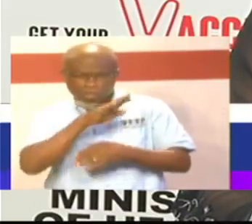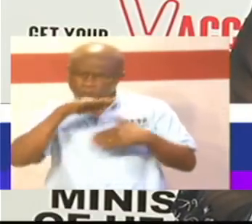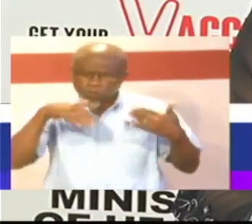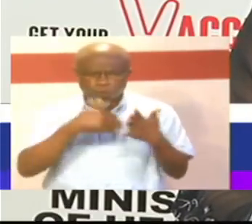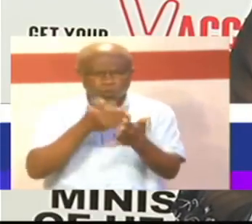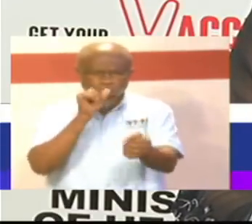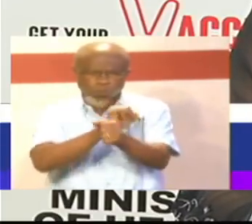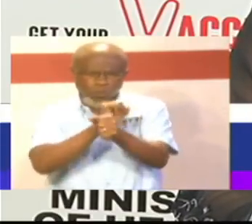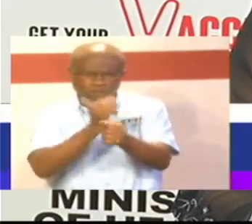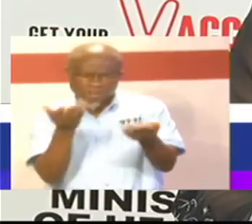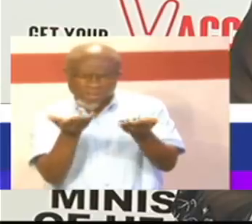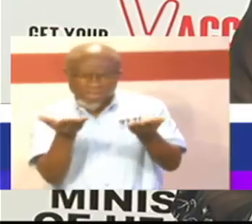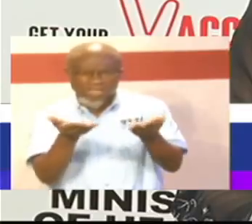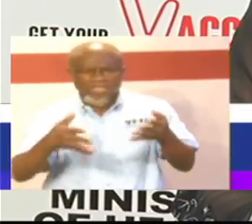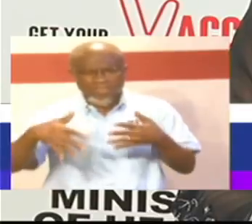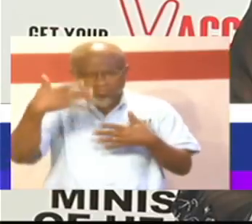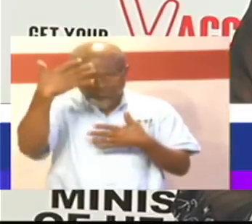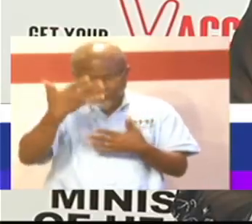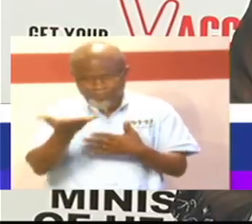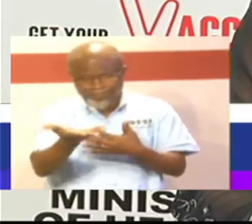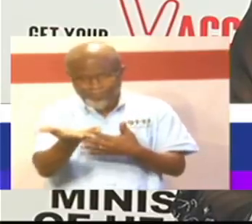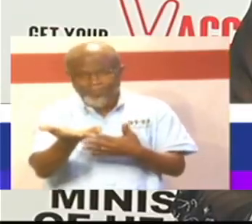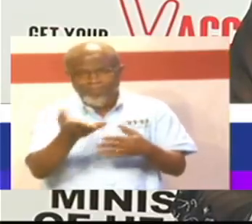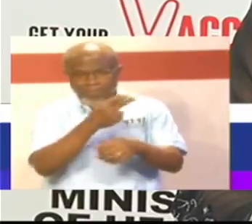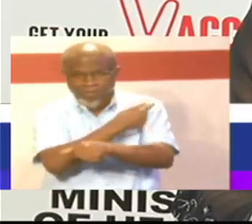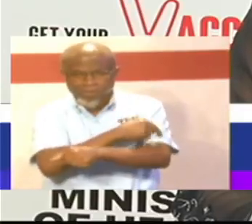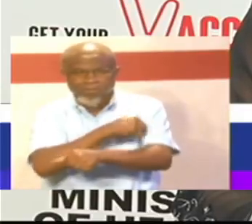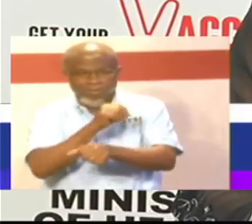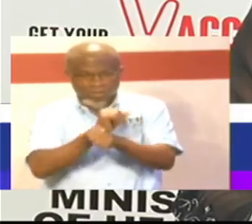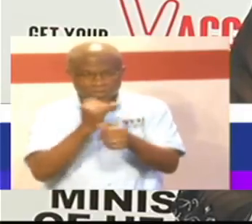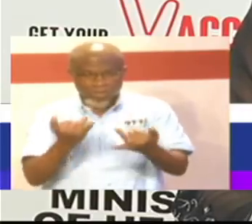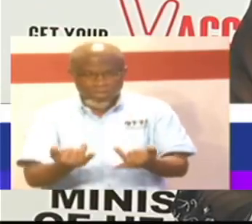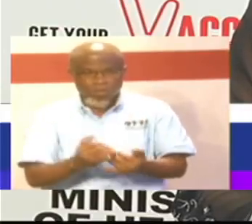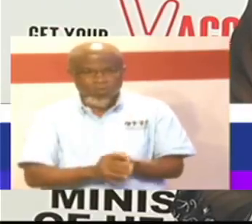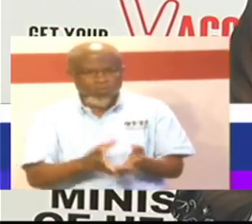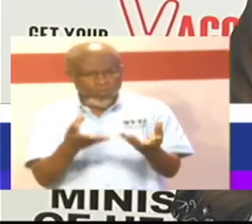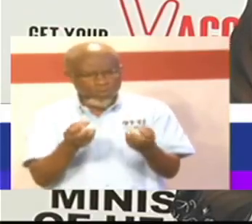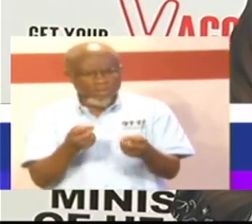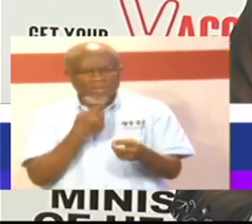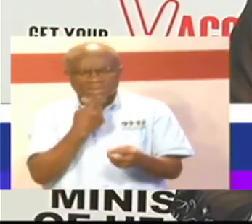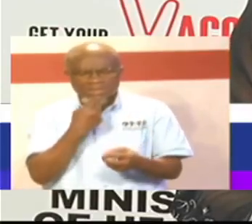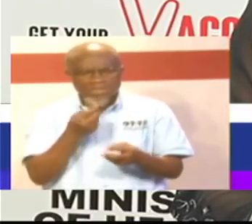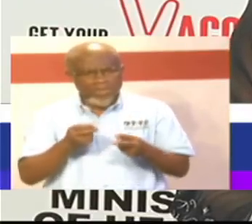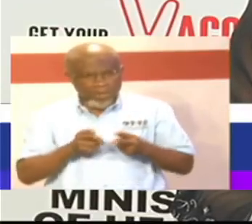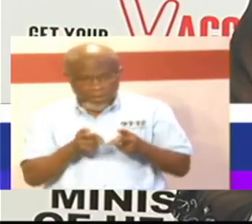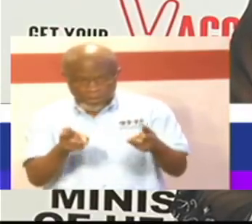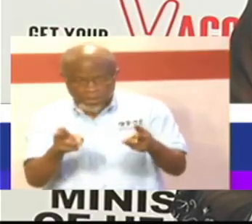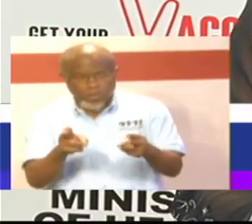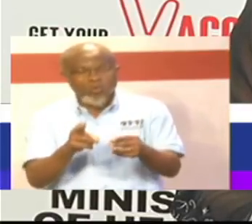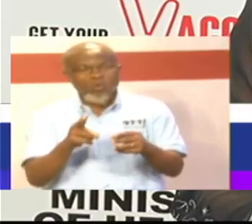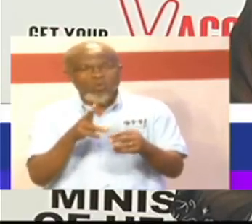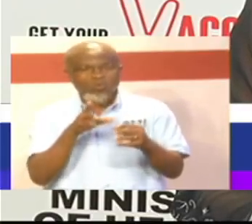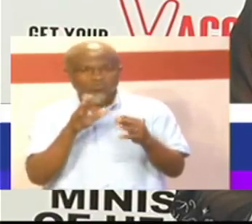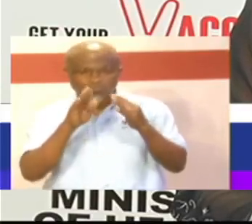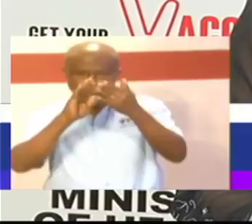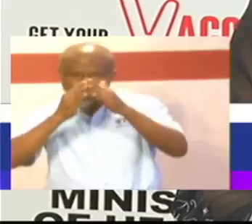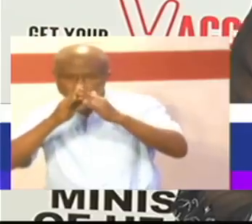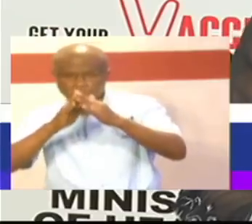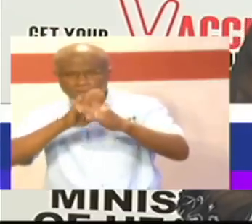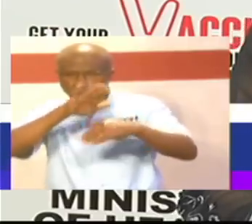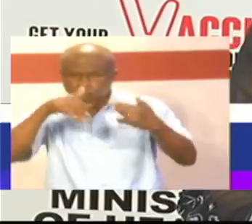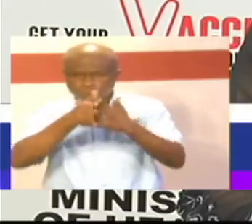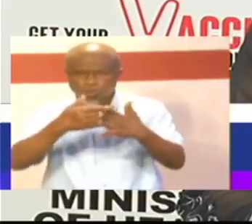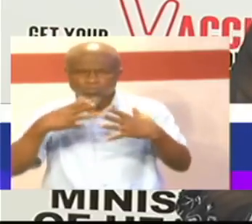frontline medical personnel, we would like to wish the Hindu community and all members of the